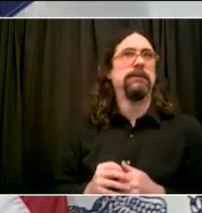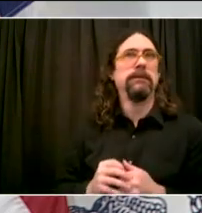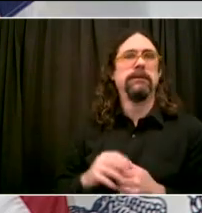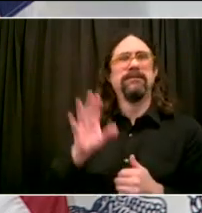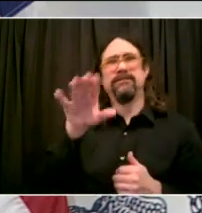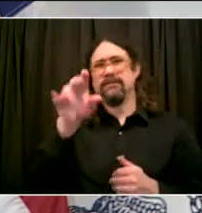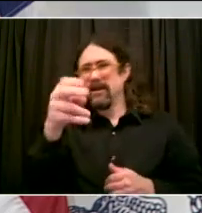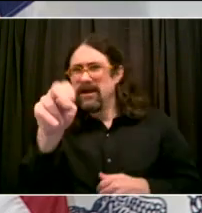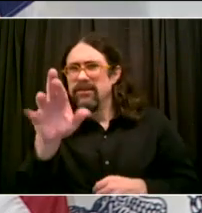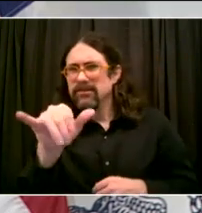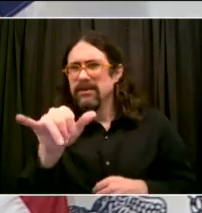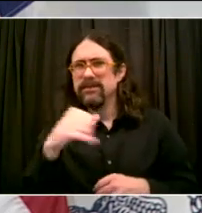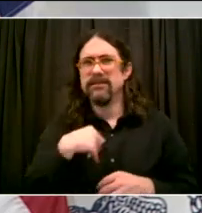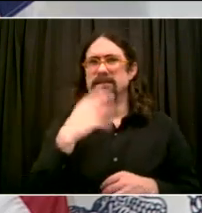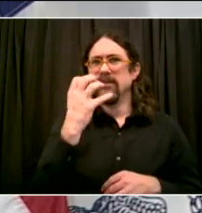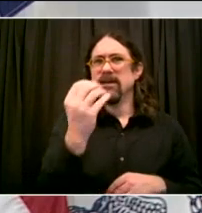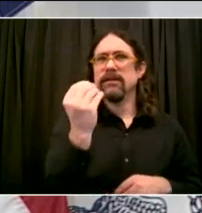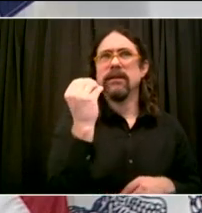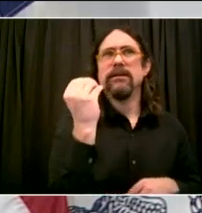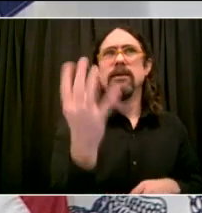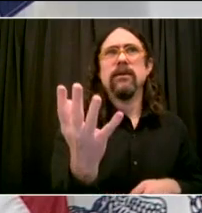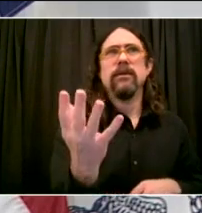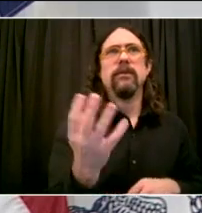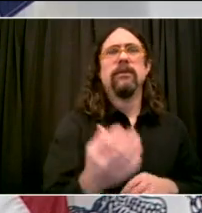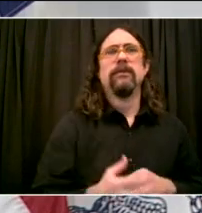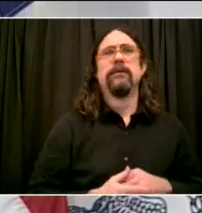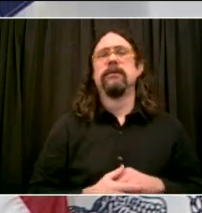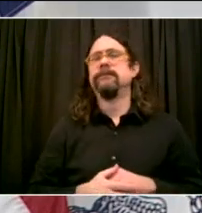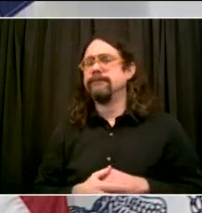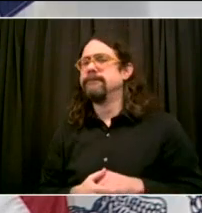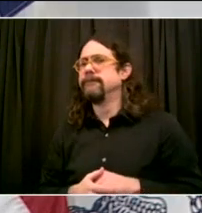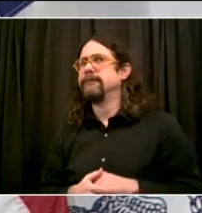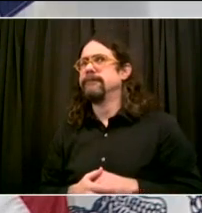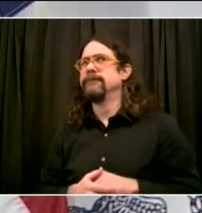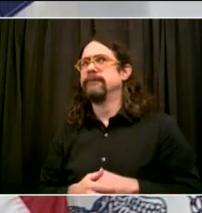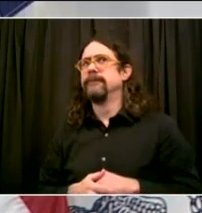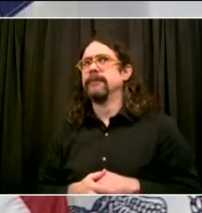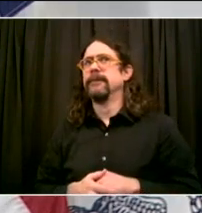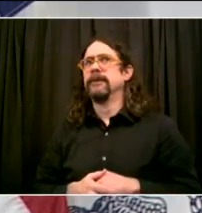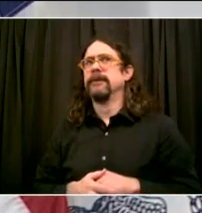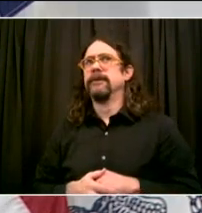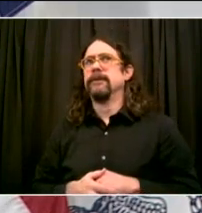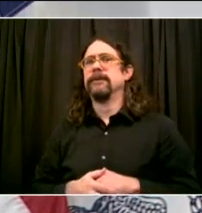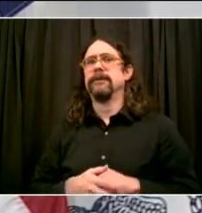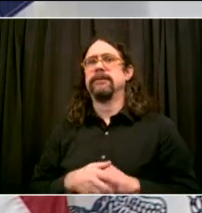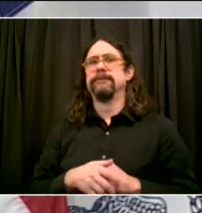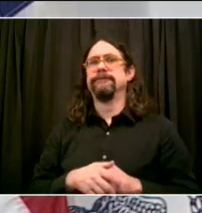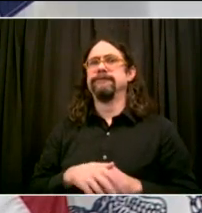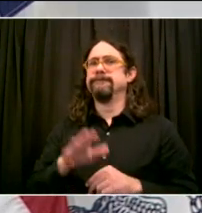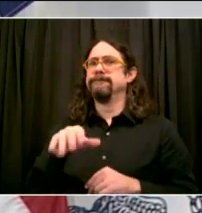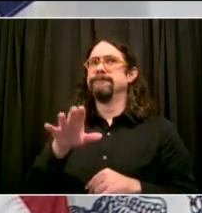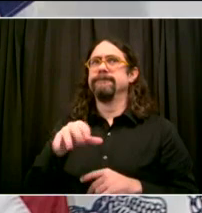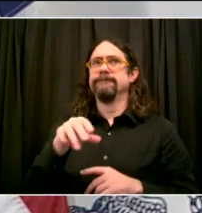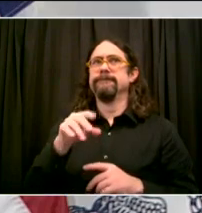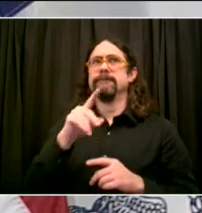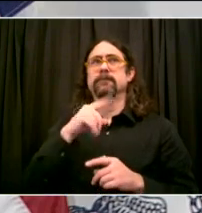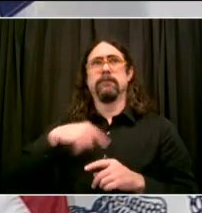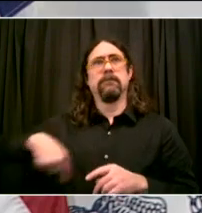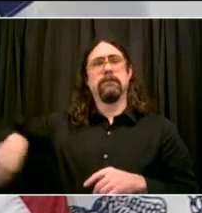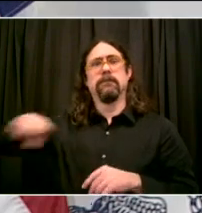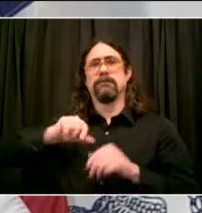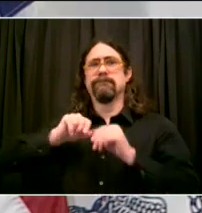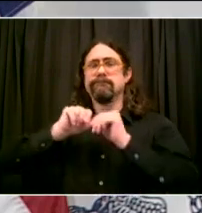locations determines so much. If you just do, big mega sites in,